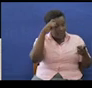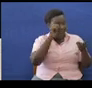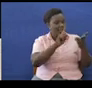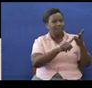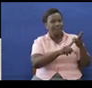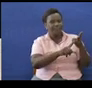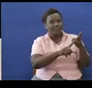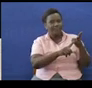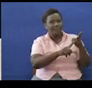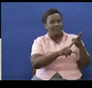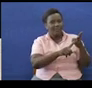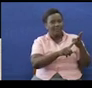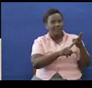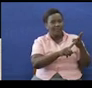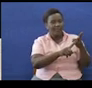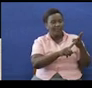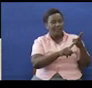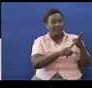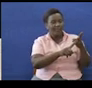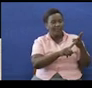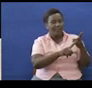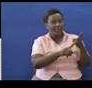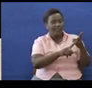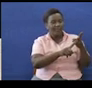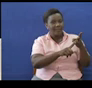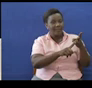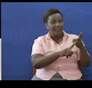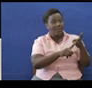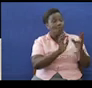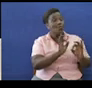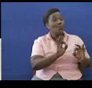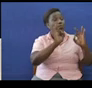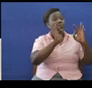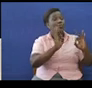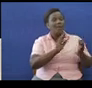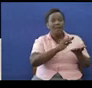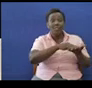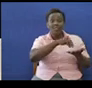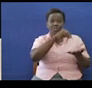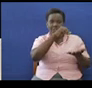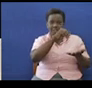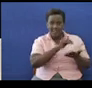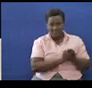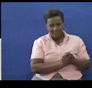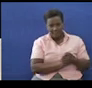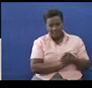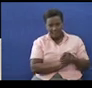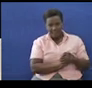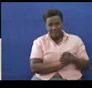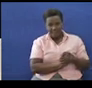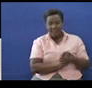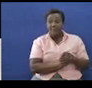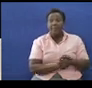the plants, they need water. They'll also need a temperature, a certain kind of temperature, and then they will also